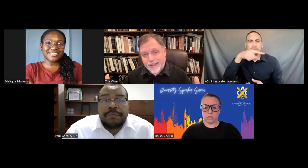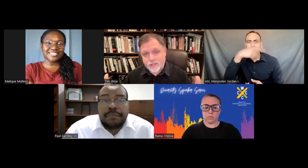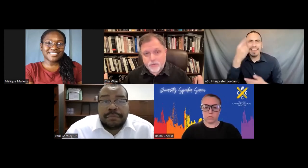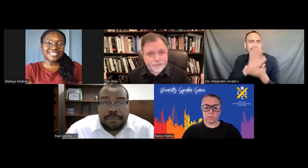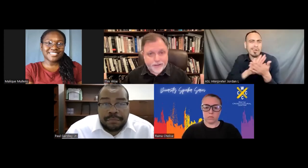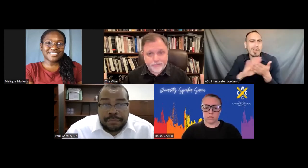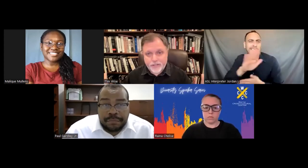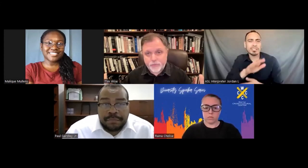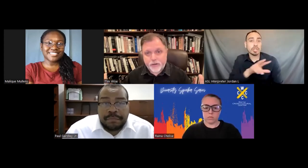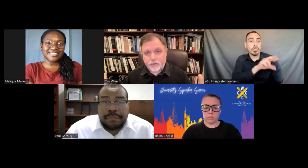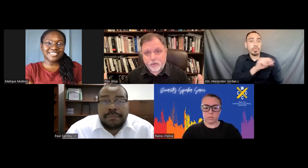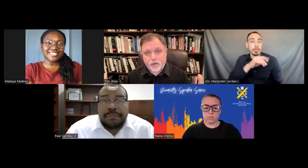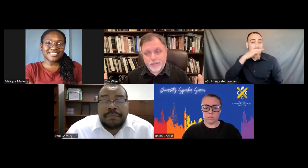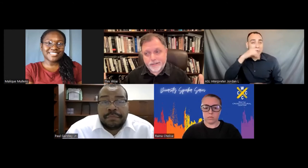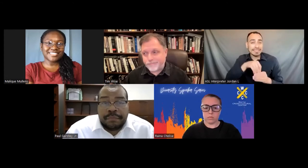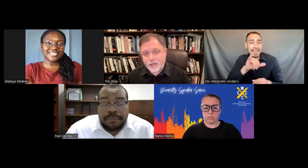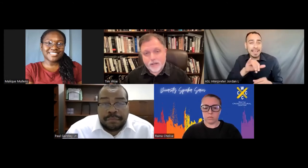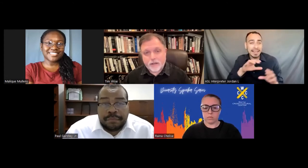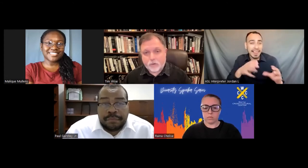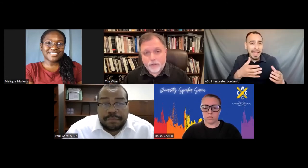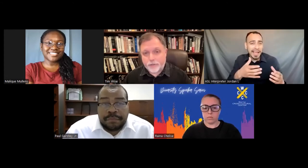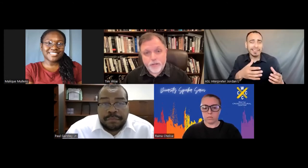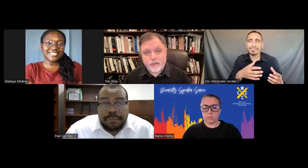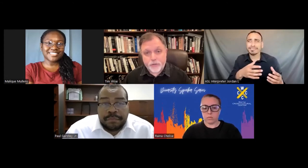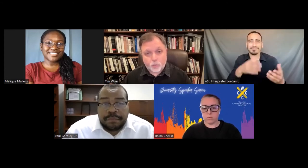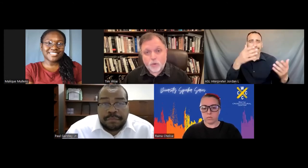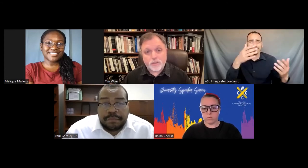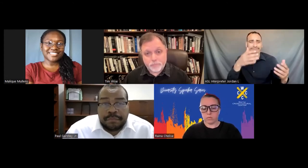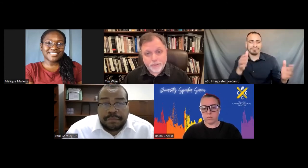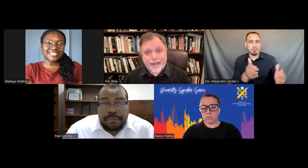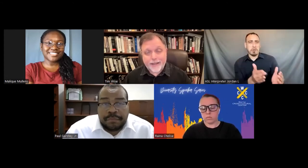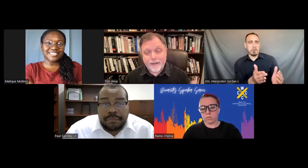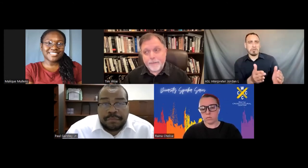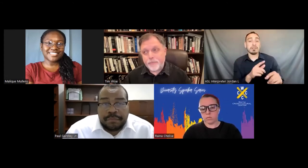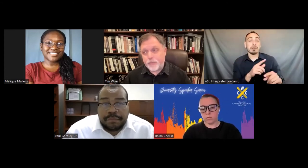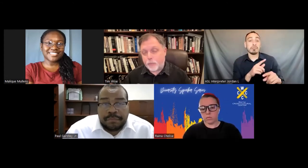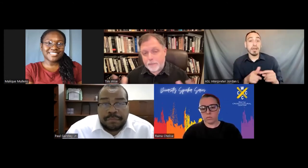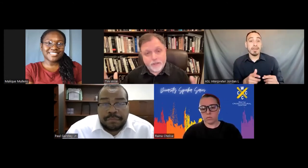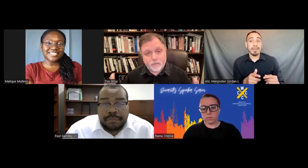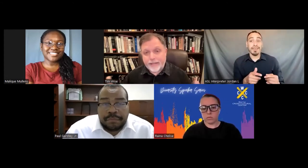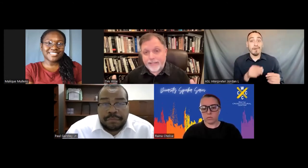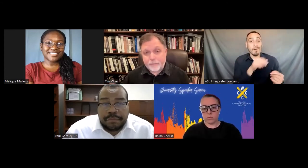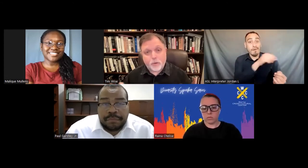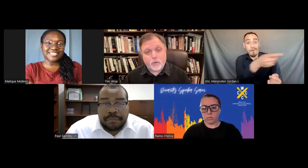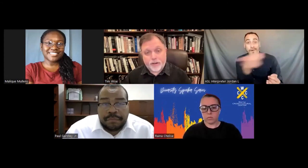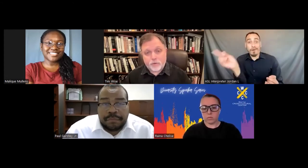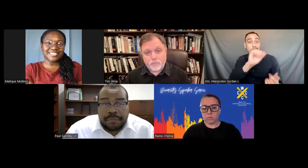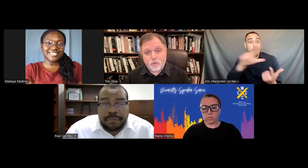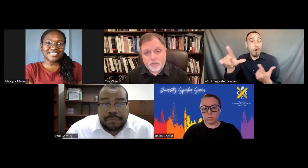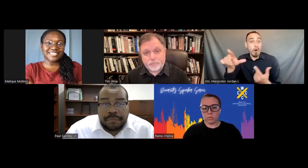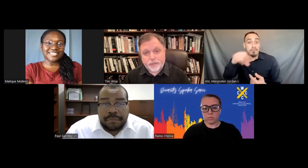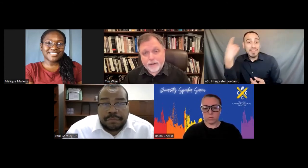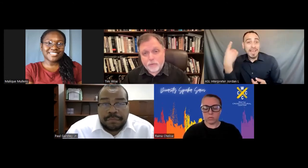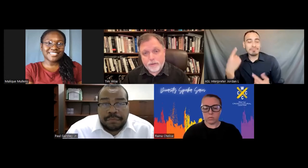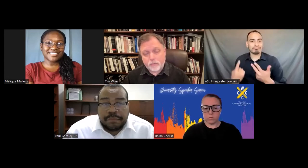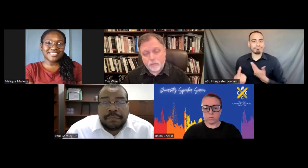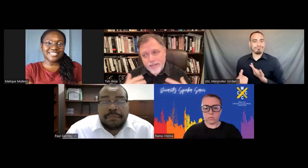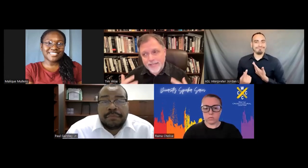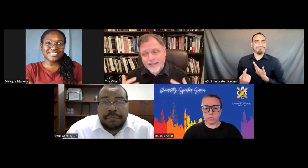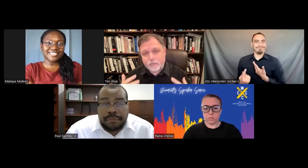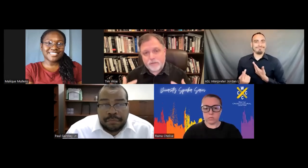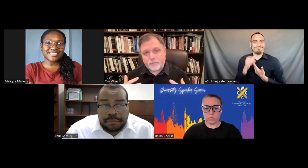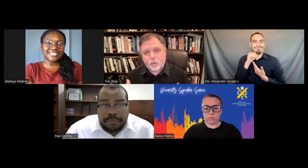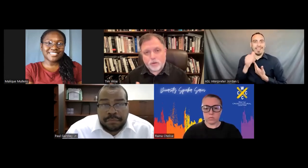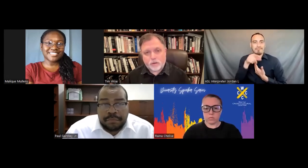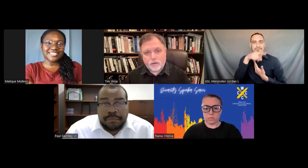in the class, 25 kids, whatever it was, and only 3 of us weren't Black. The women that ran that program were mostly Black women. And